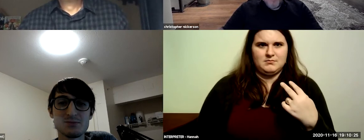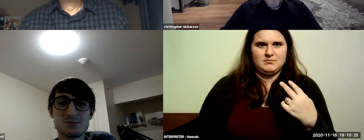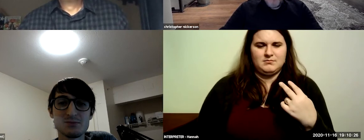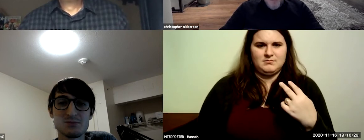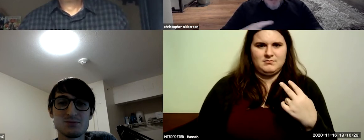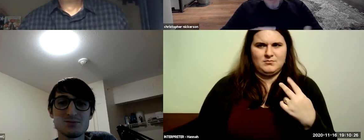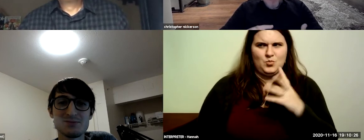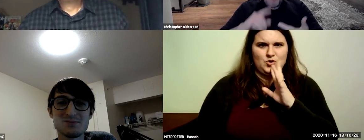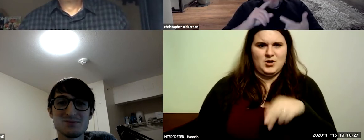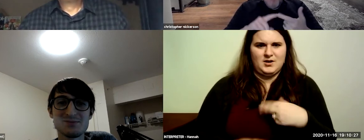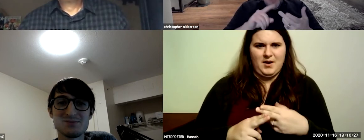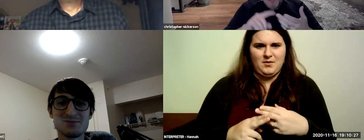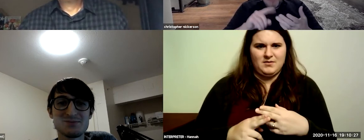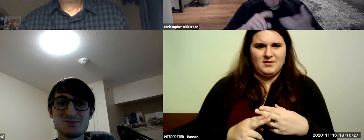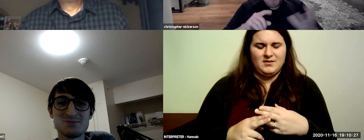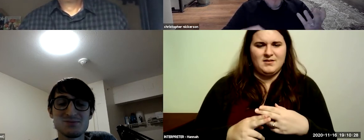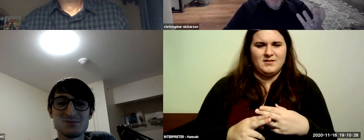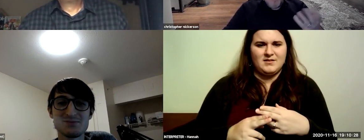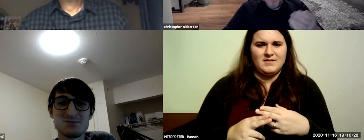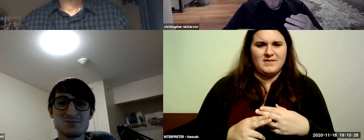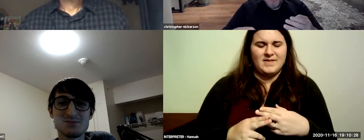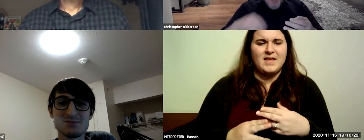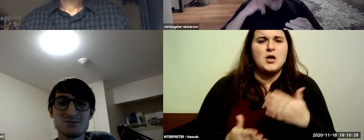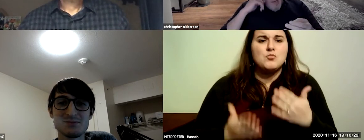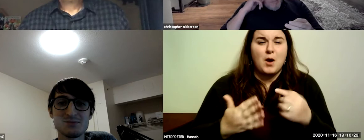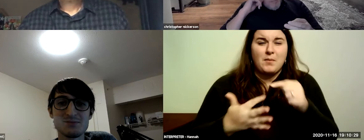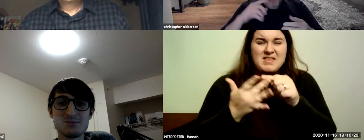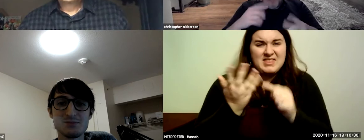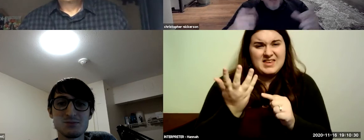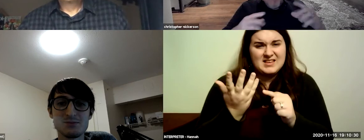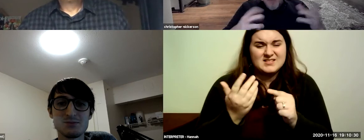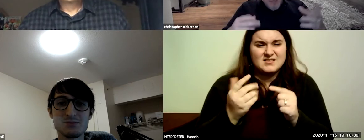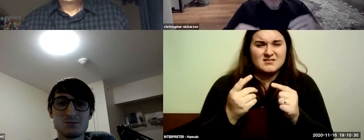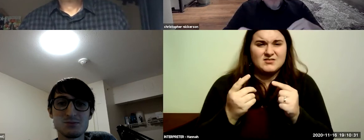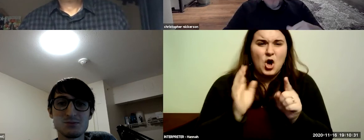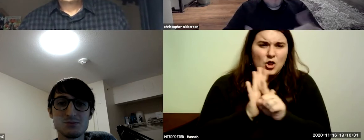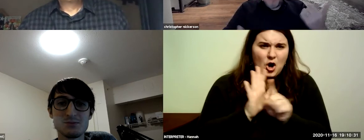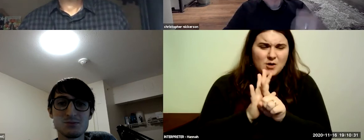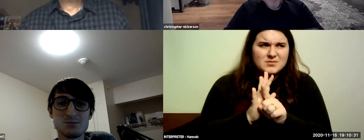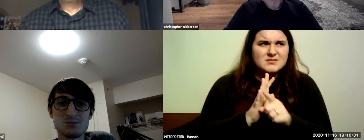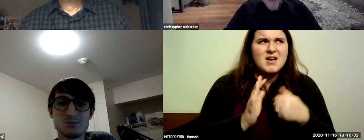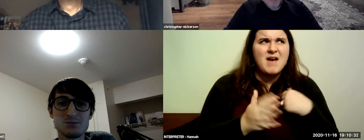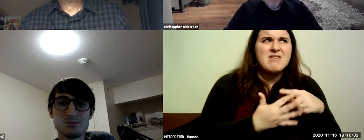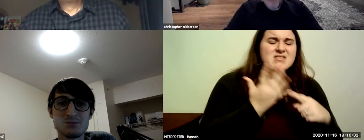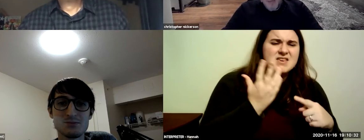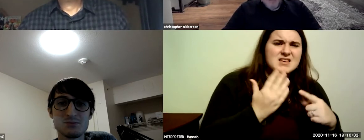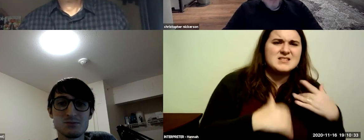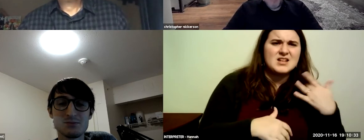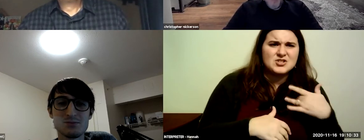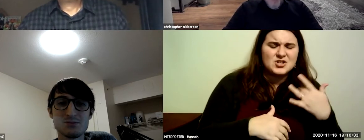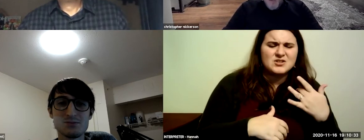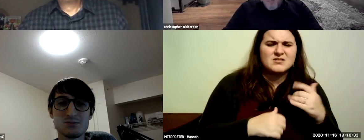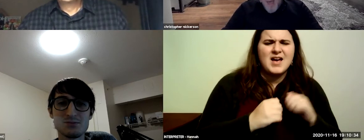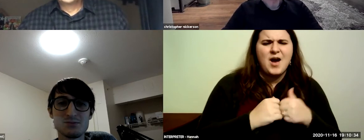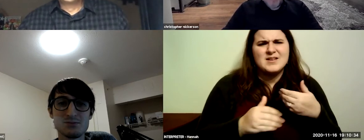like, well, it's probably this or this model alarm. They probably have these sensors. Here's how you get past them. I need